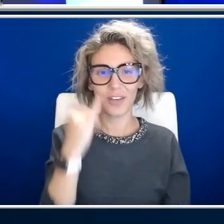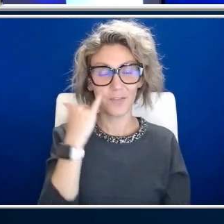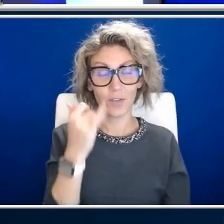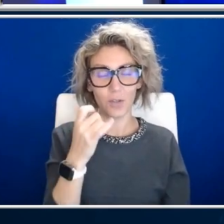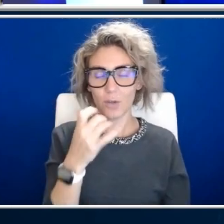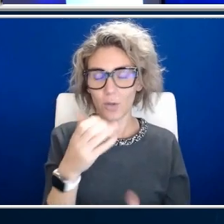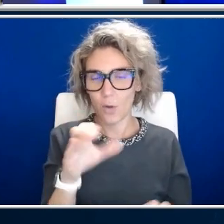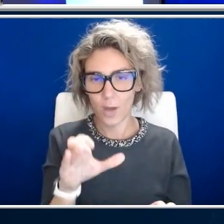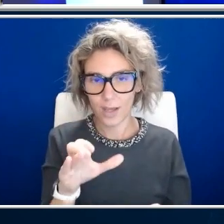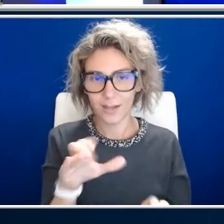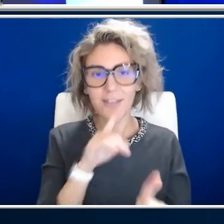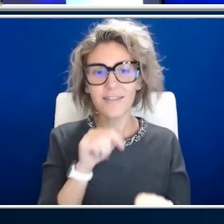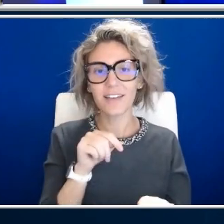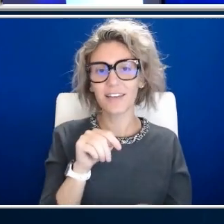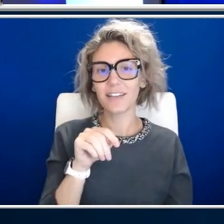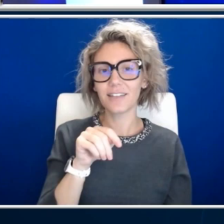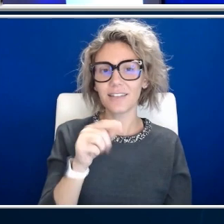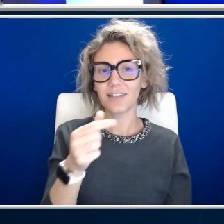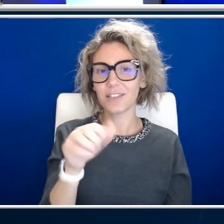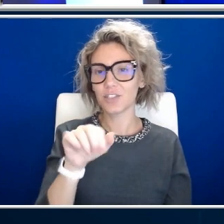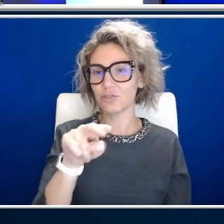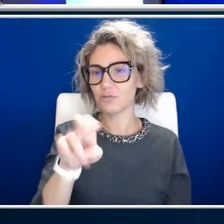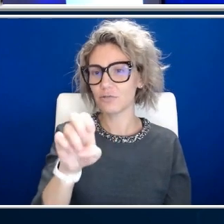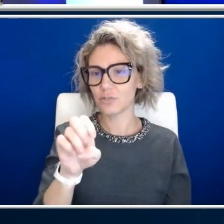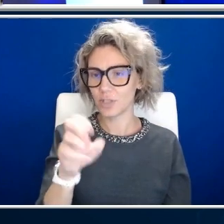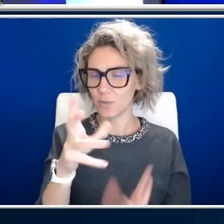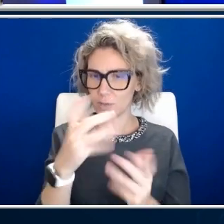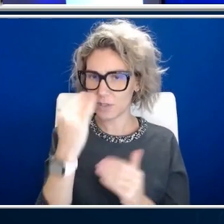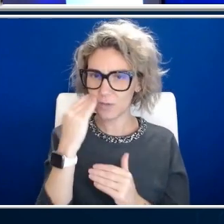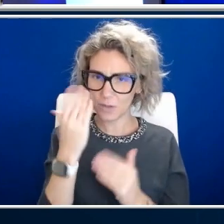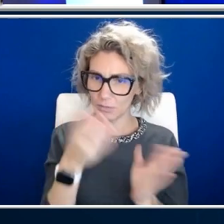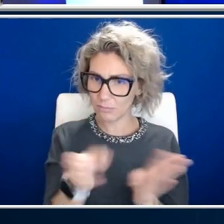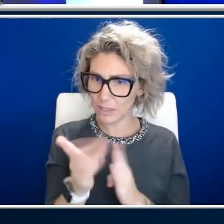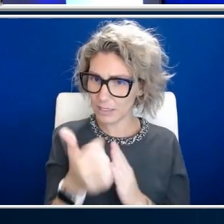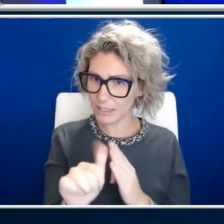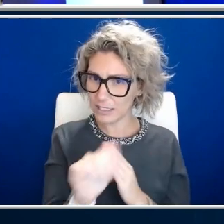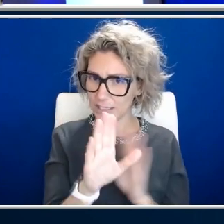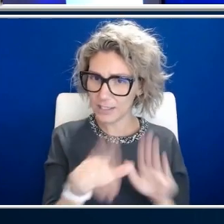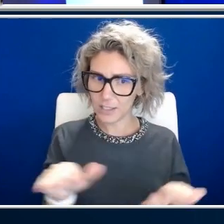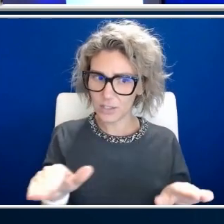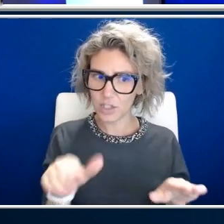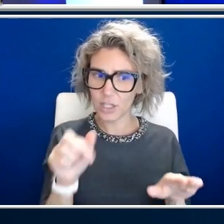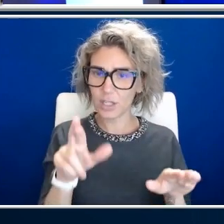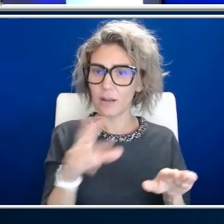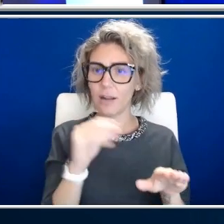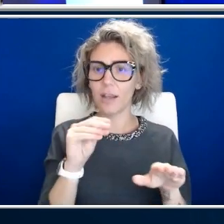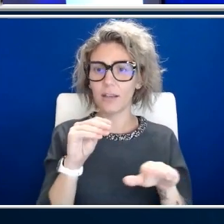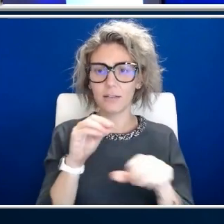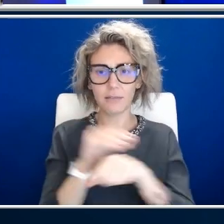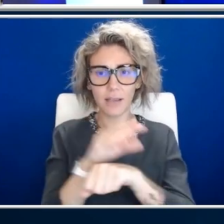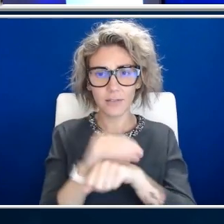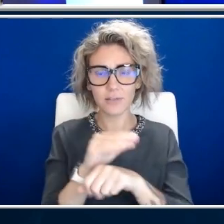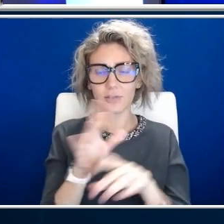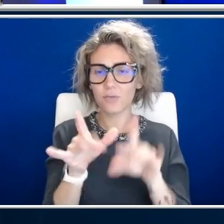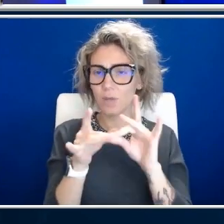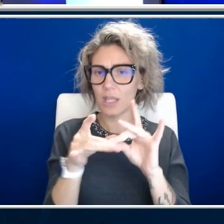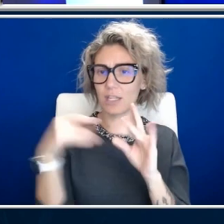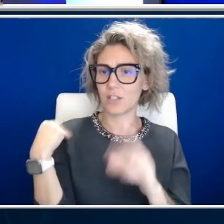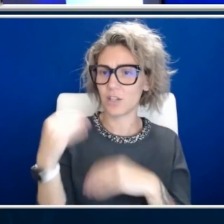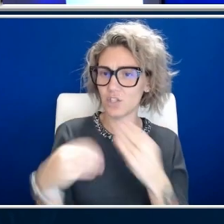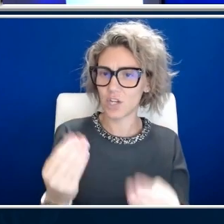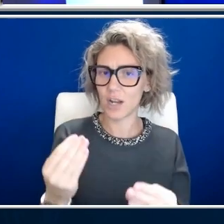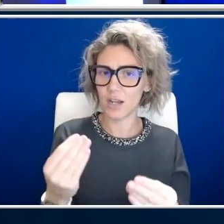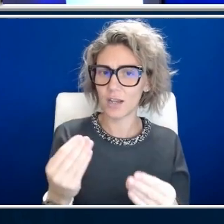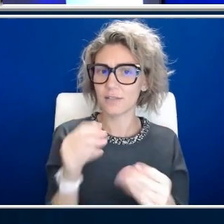wants to know, are you planning on having any children? And is that something you've been counseled on as far as the genetics go? And does that